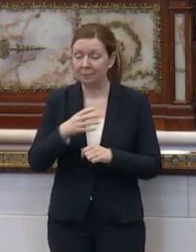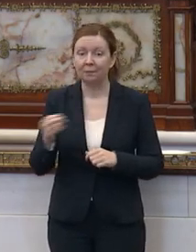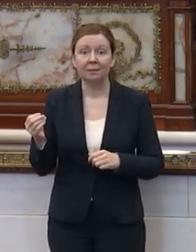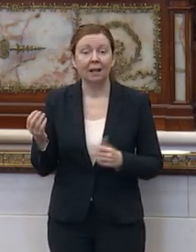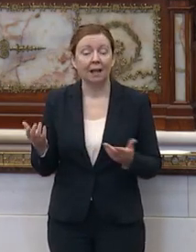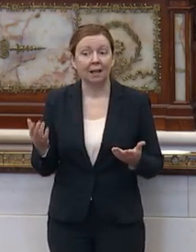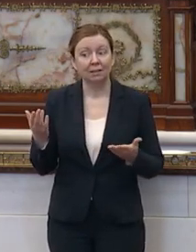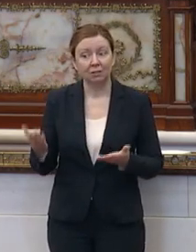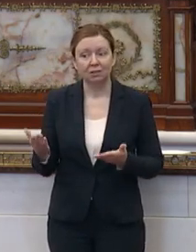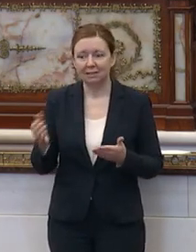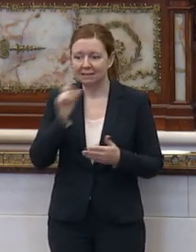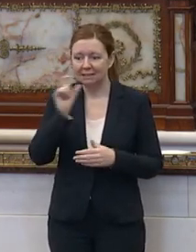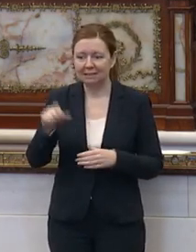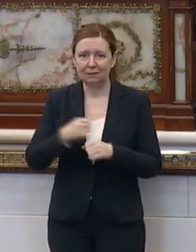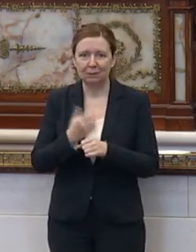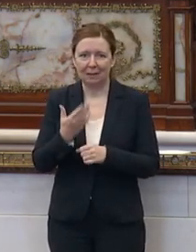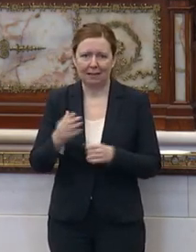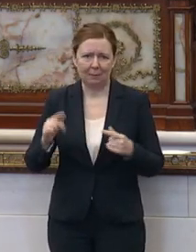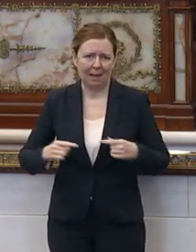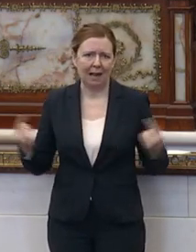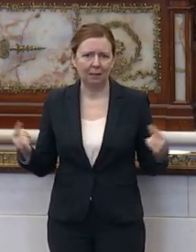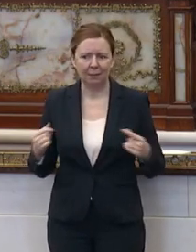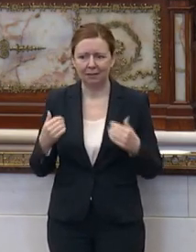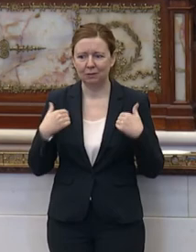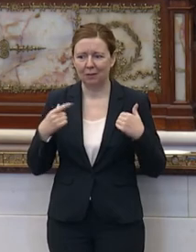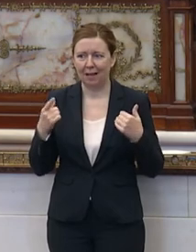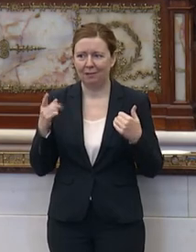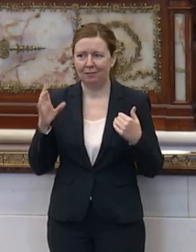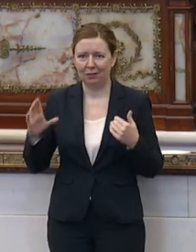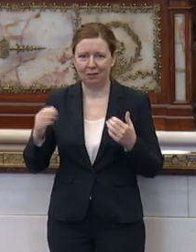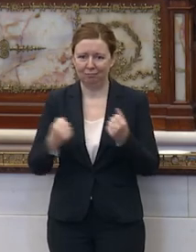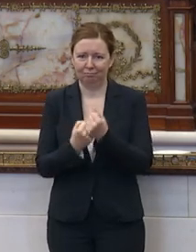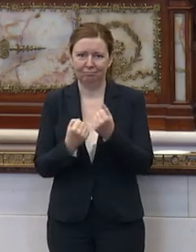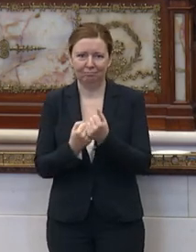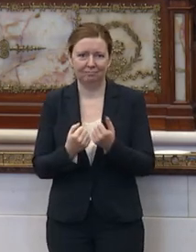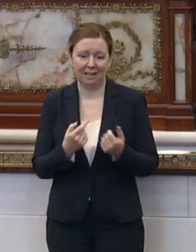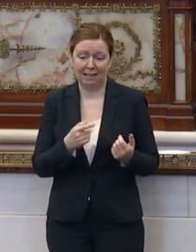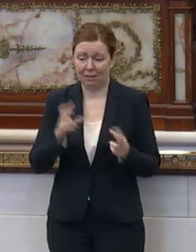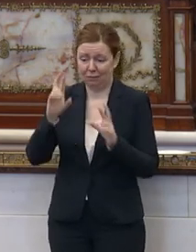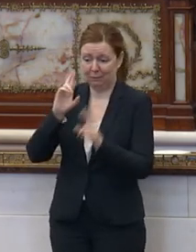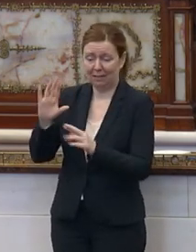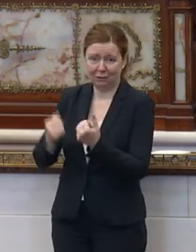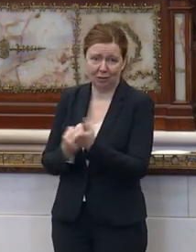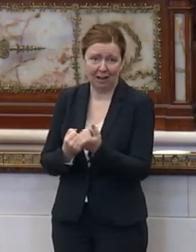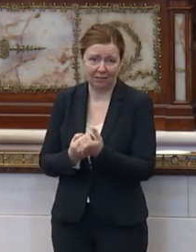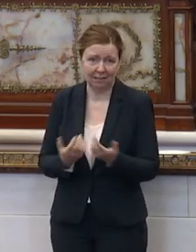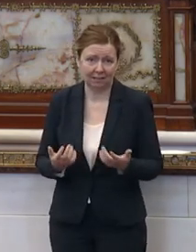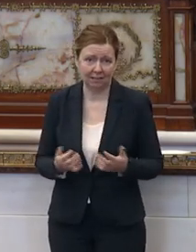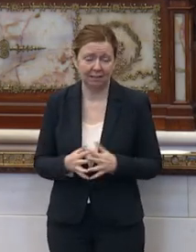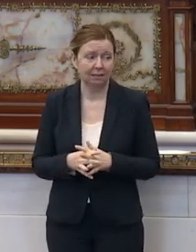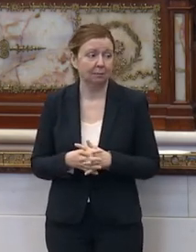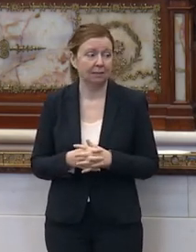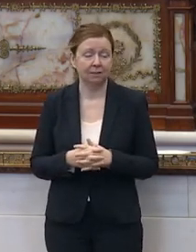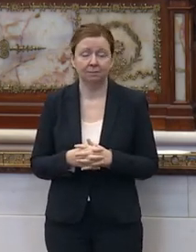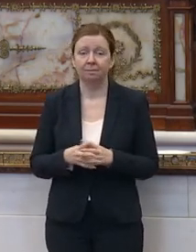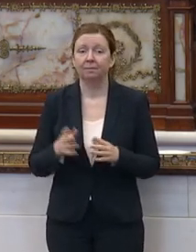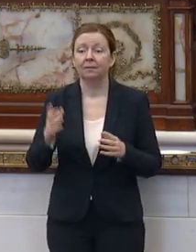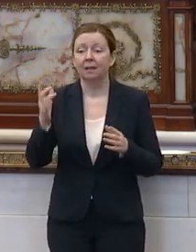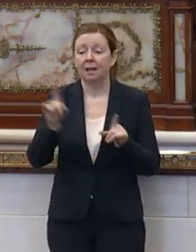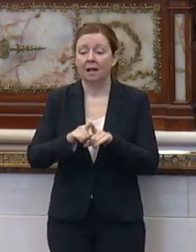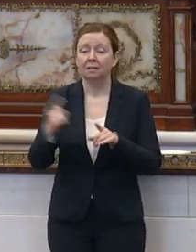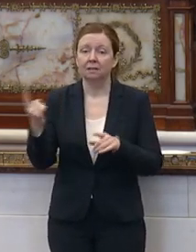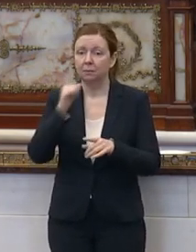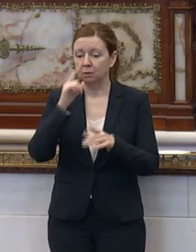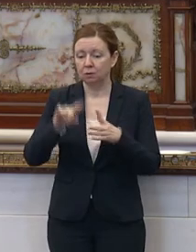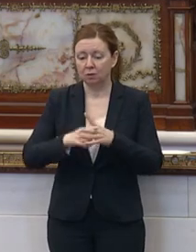And, you know, she didn't need to make him an enemy to have her cause. And he respected her advocacy. And as someone who started